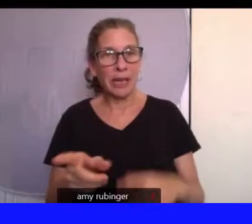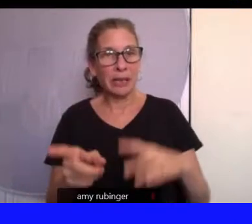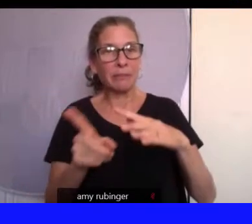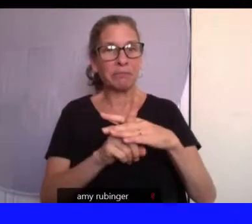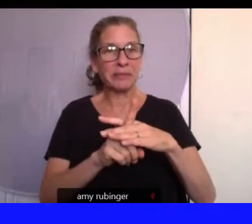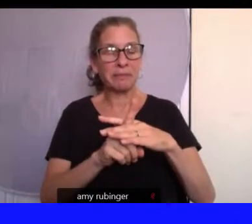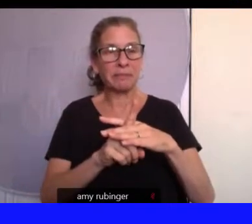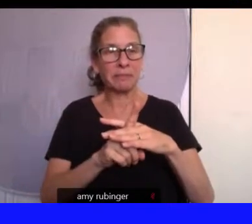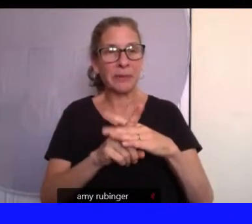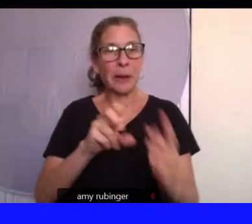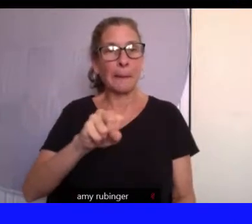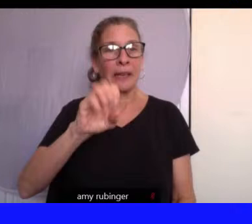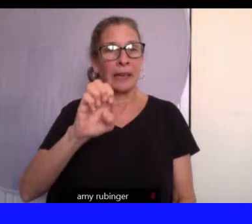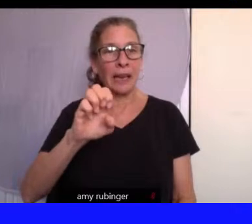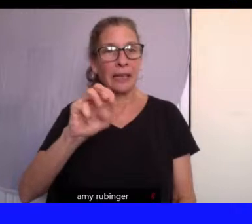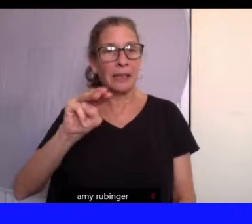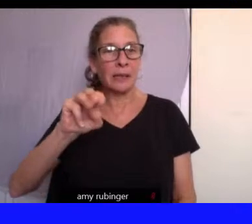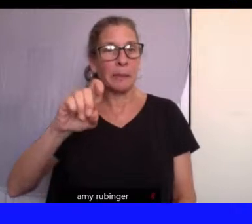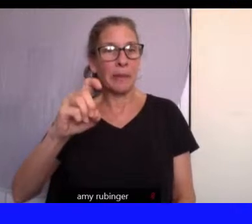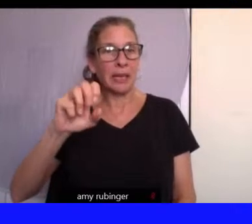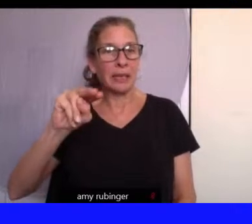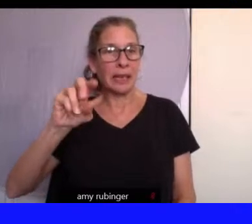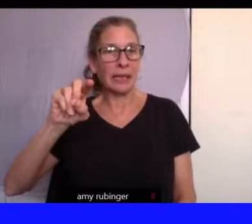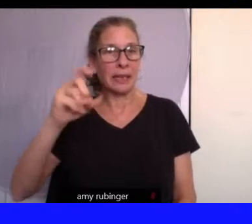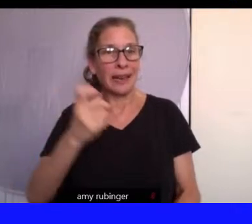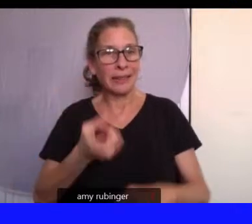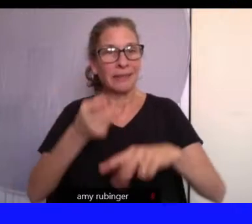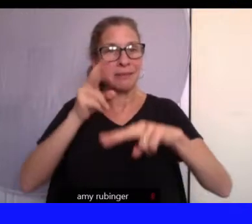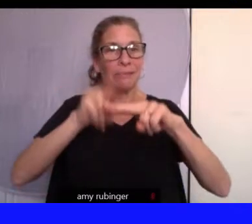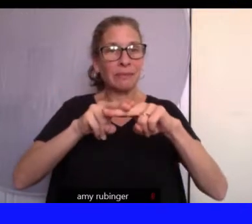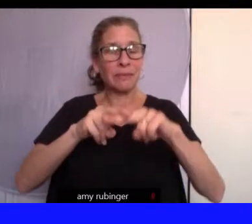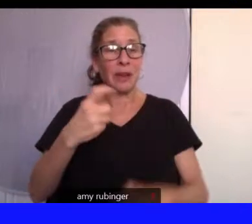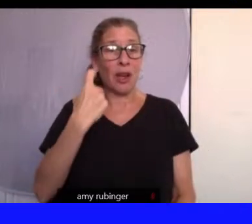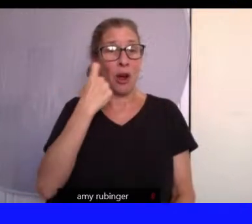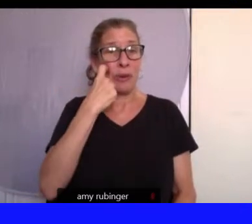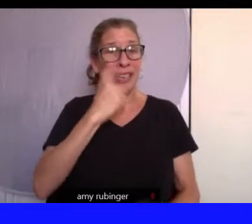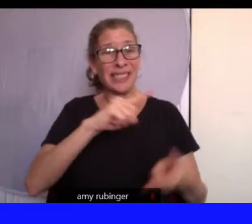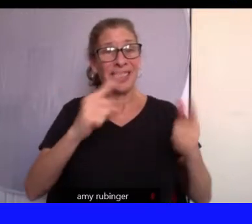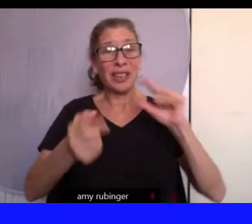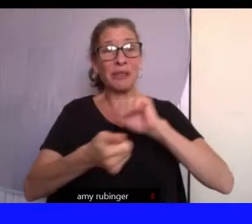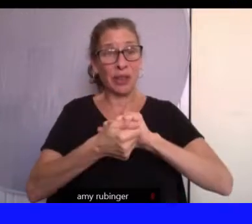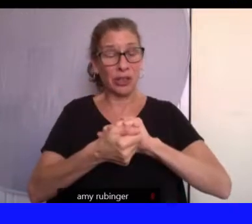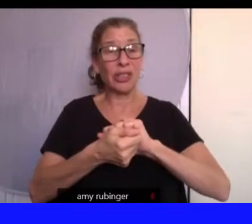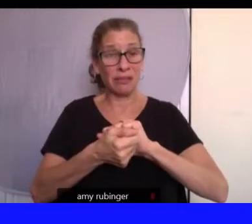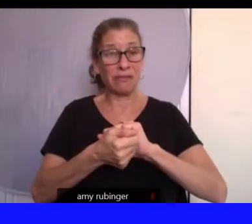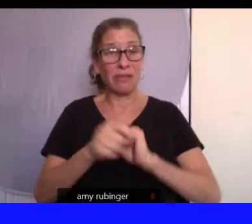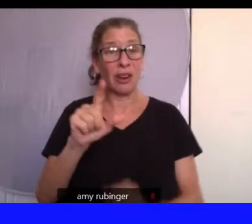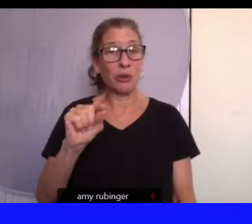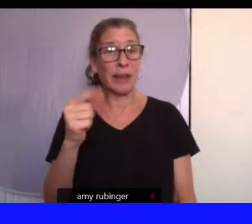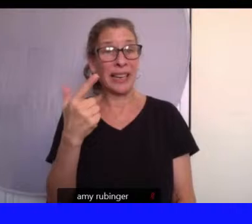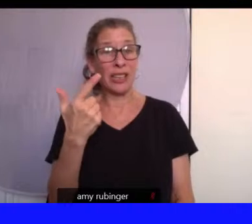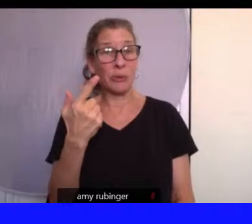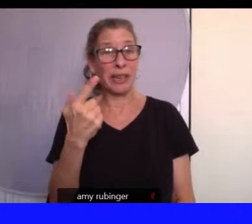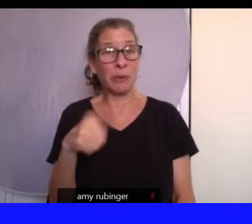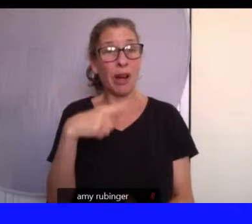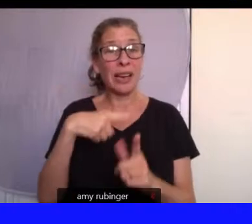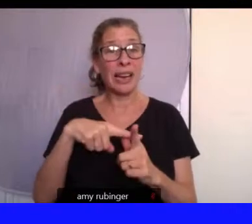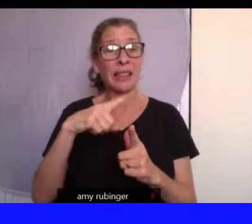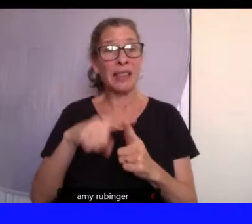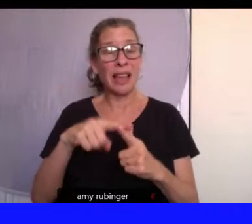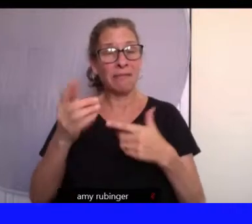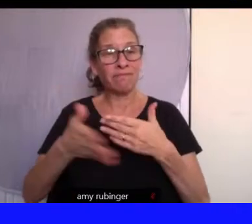is pre-Epic, and as we've all talked about, the CMI has improved and increased. But when will we have a new